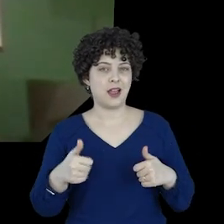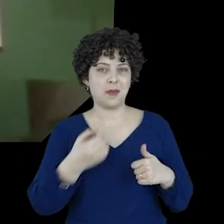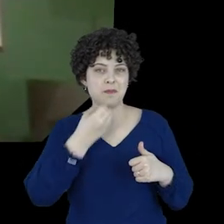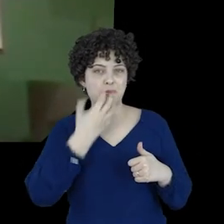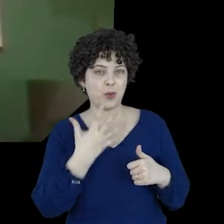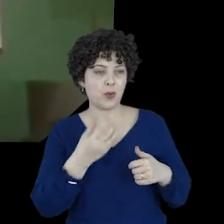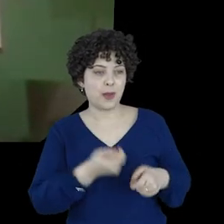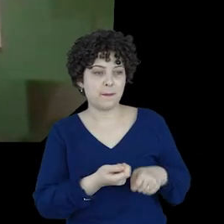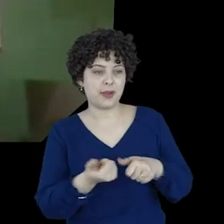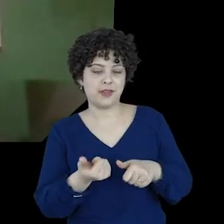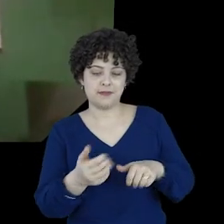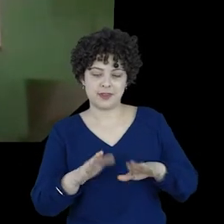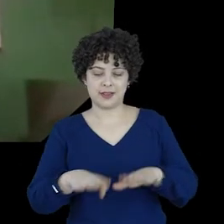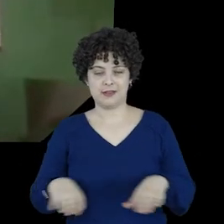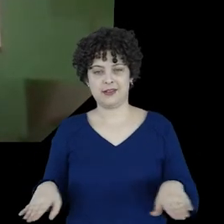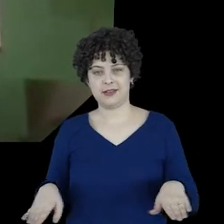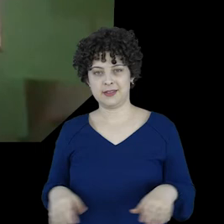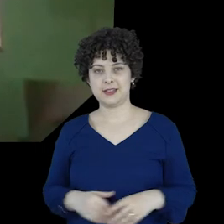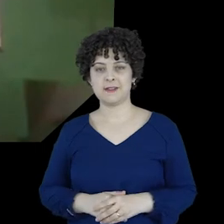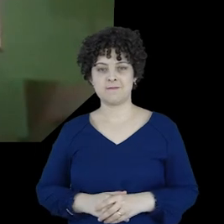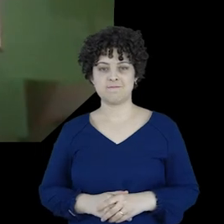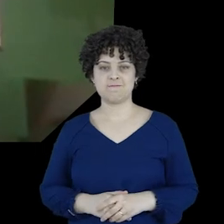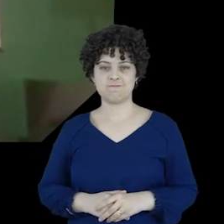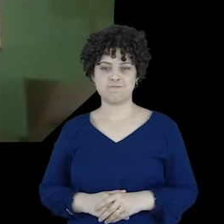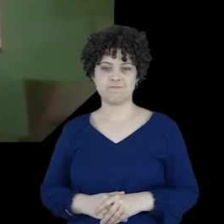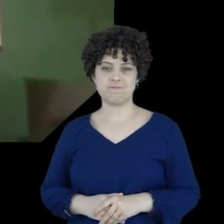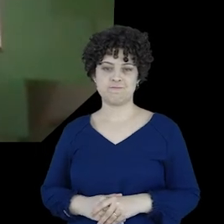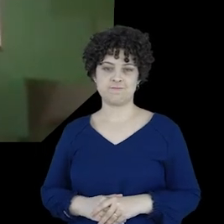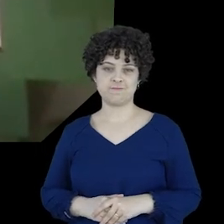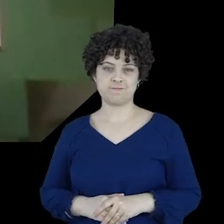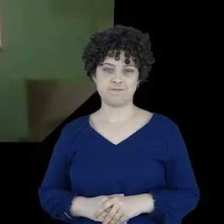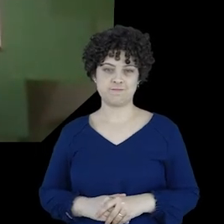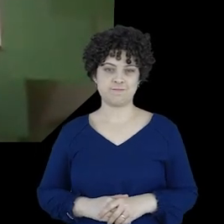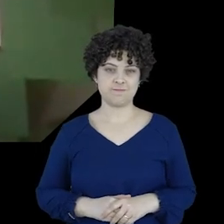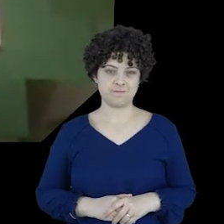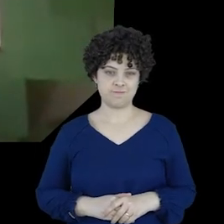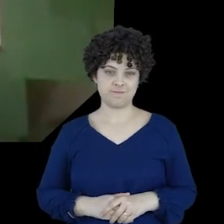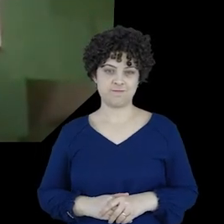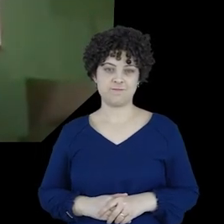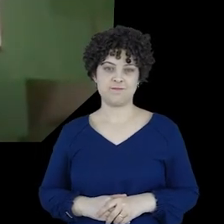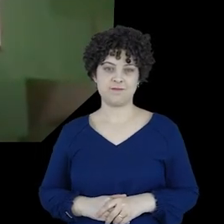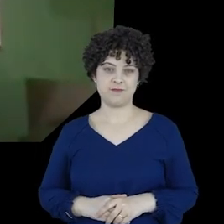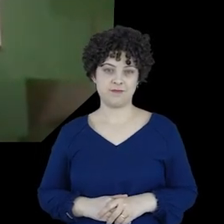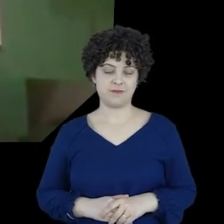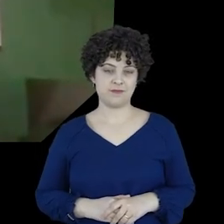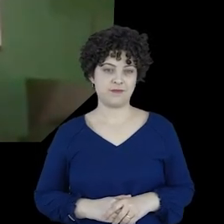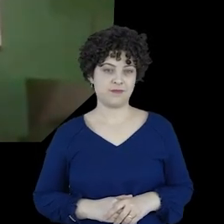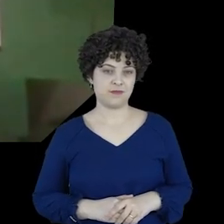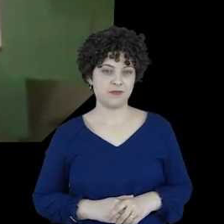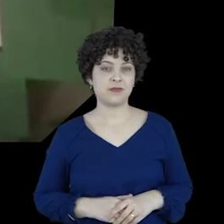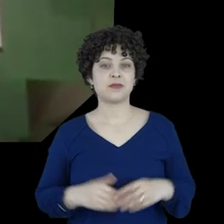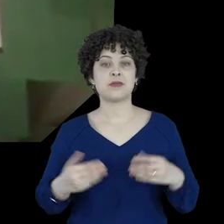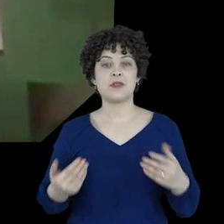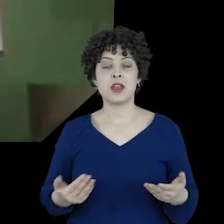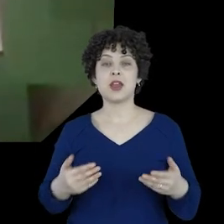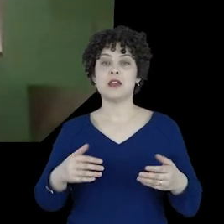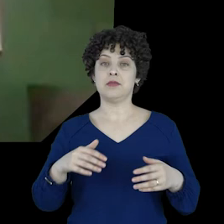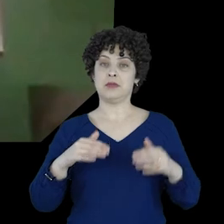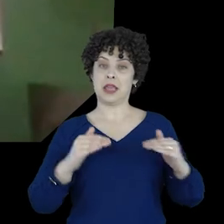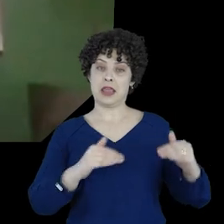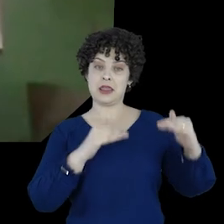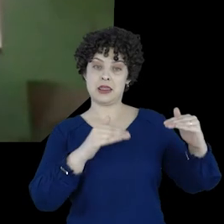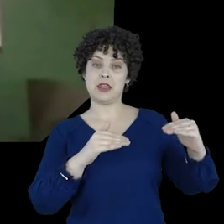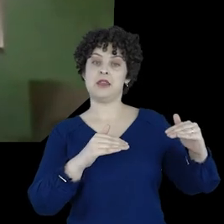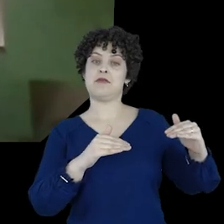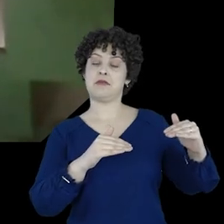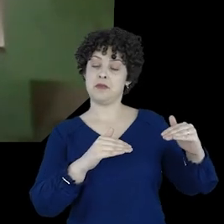being offered is standardized enough and will inure to the benefit of the child at the end of the day. At the